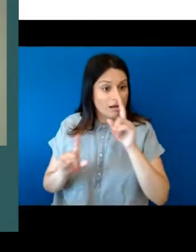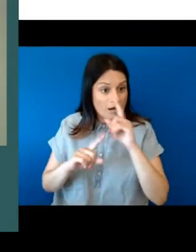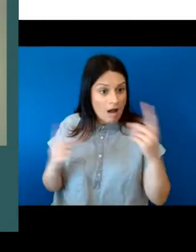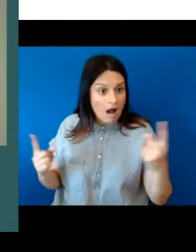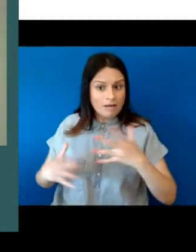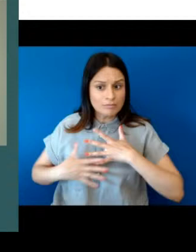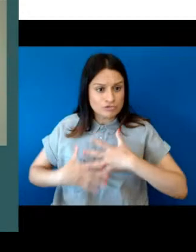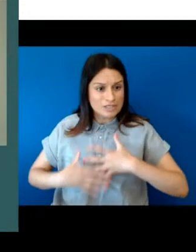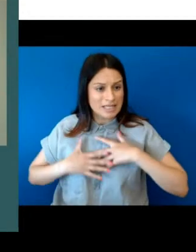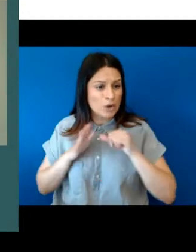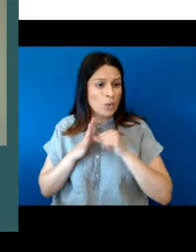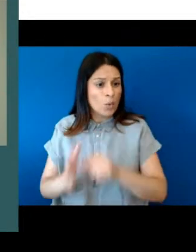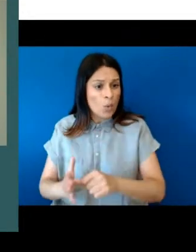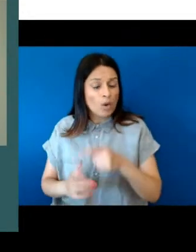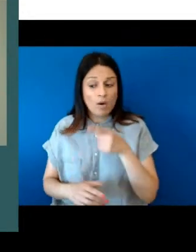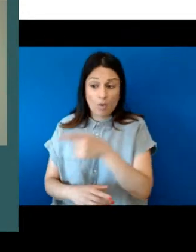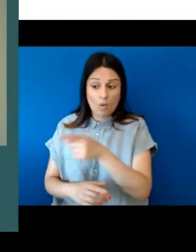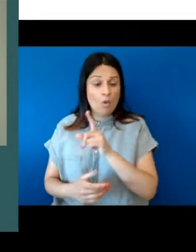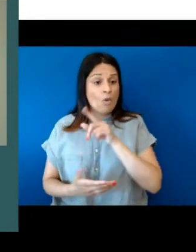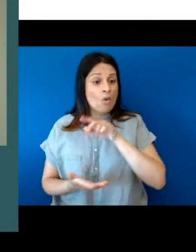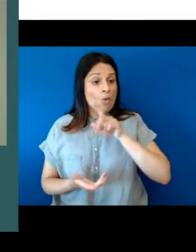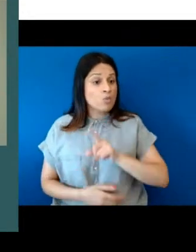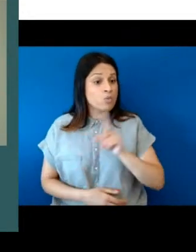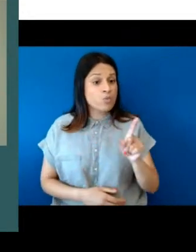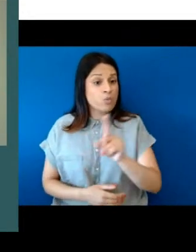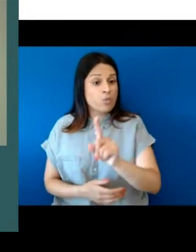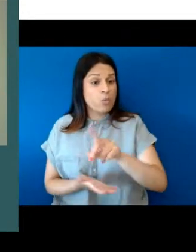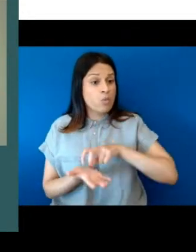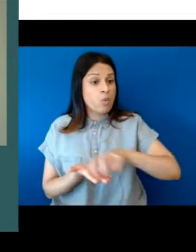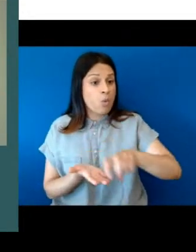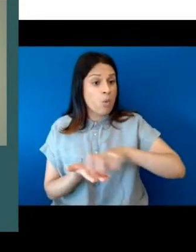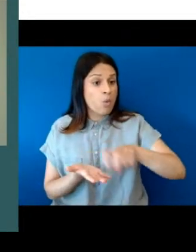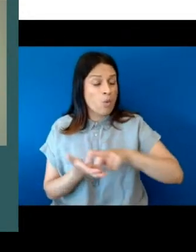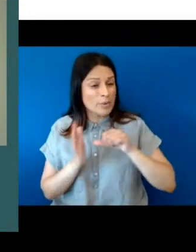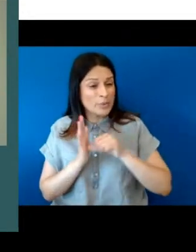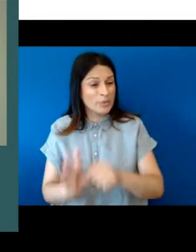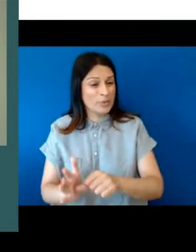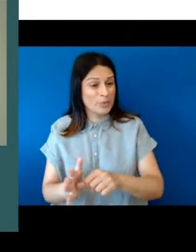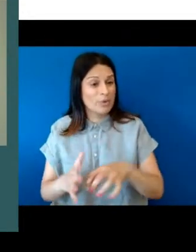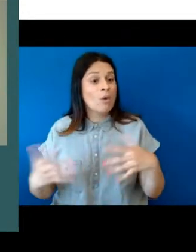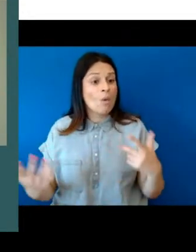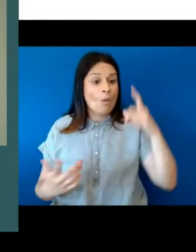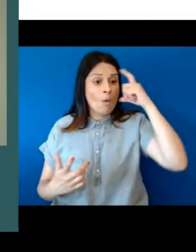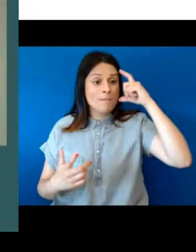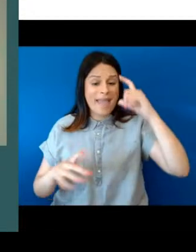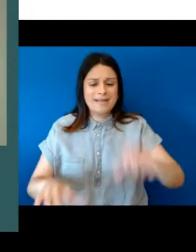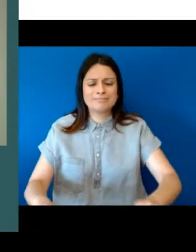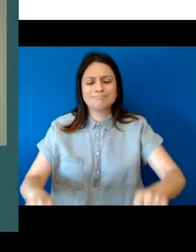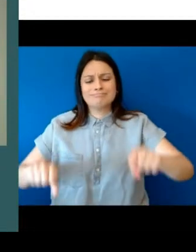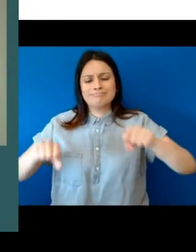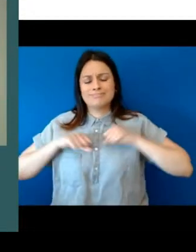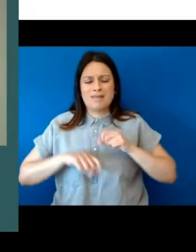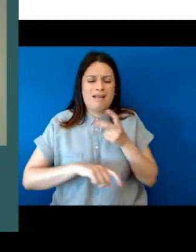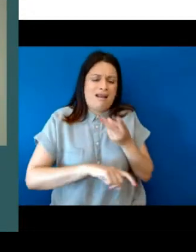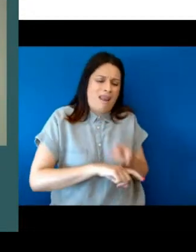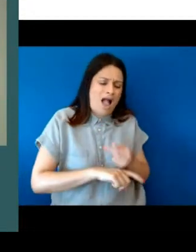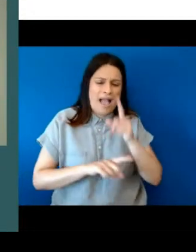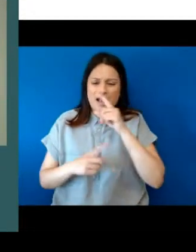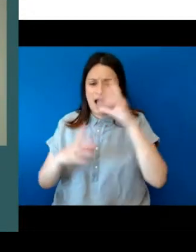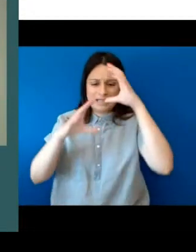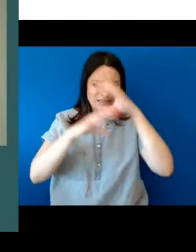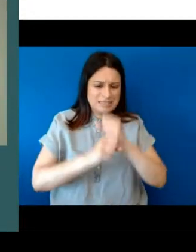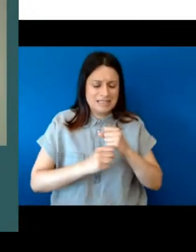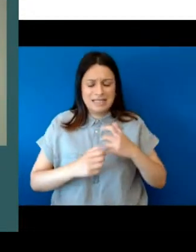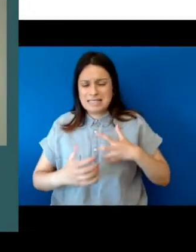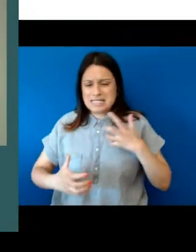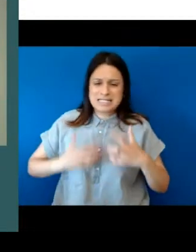walk. And whenever they're in bed, they may find it difficult to lie down and get to sleep because they're agitated. So all signs